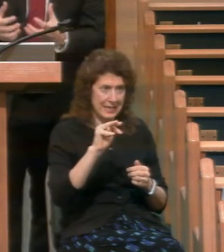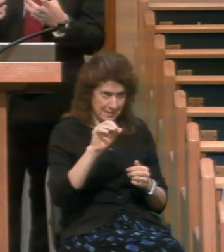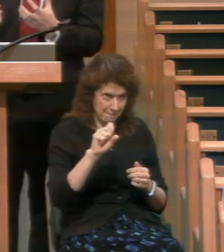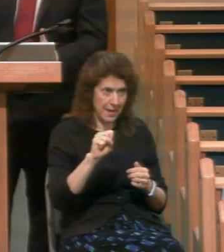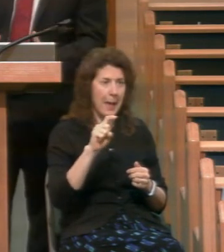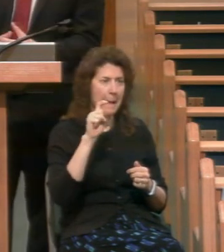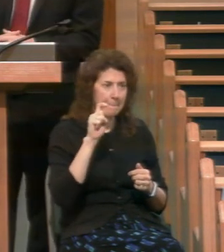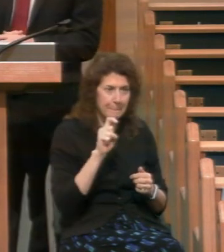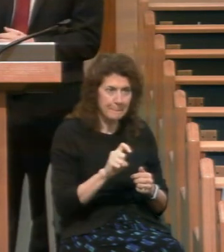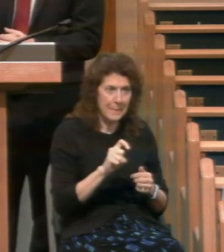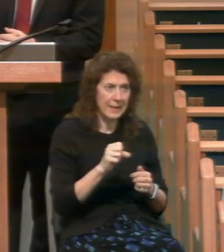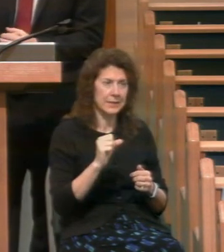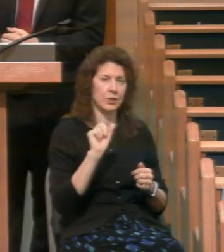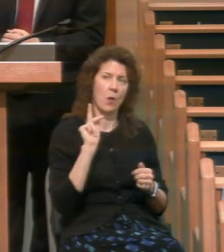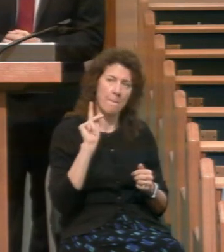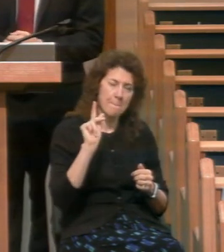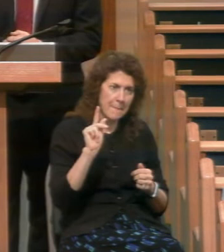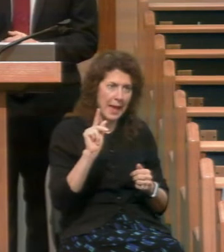must return back to God.